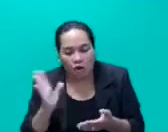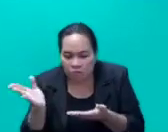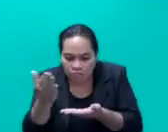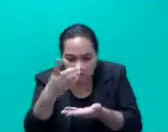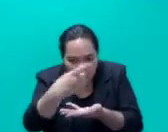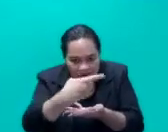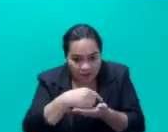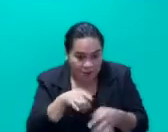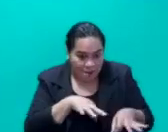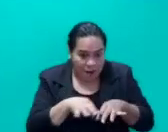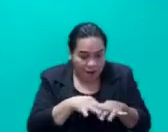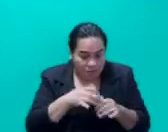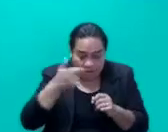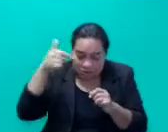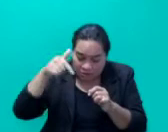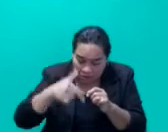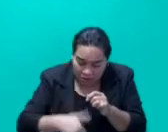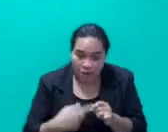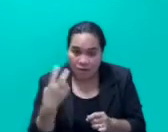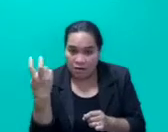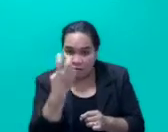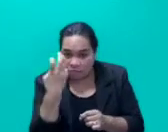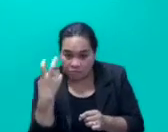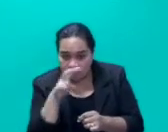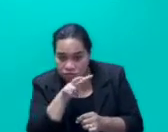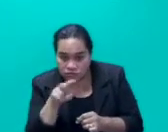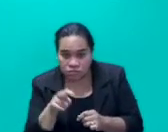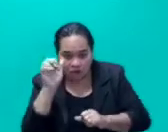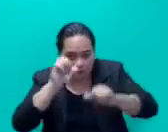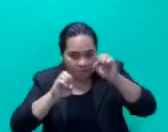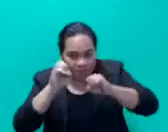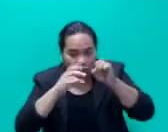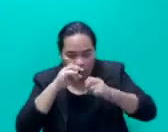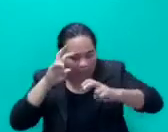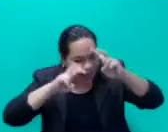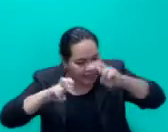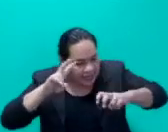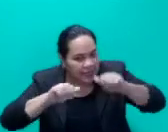thorough monitoring and evaluation framework to assess the impact of our National Action Plan.